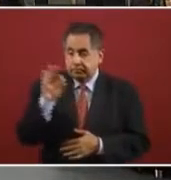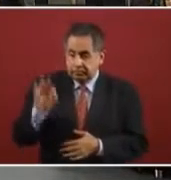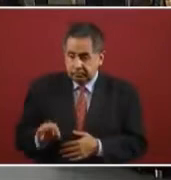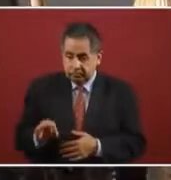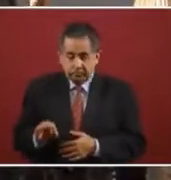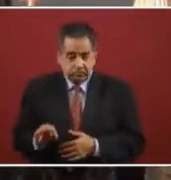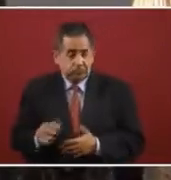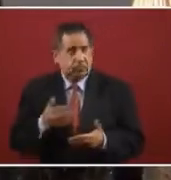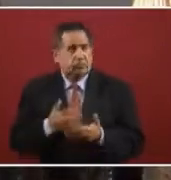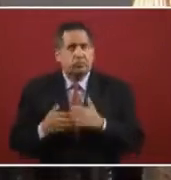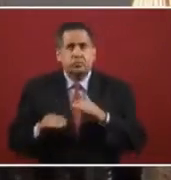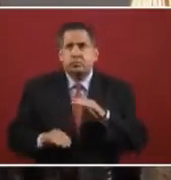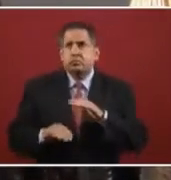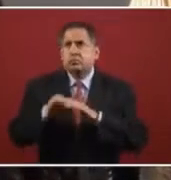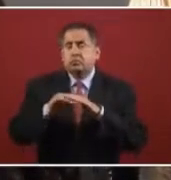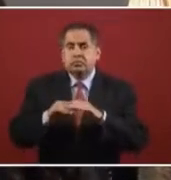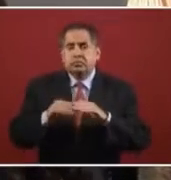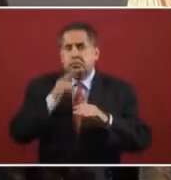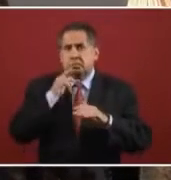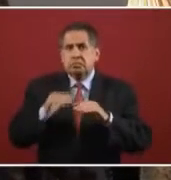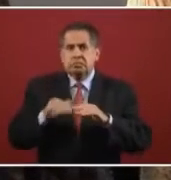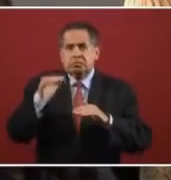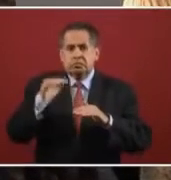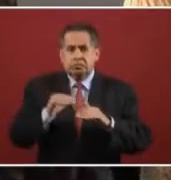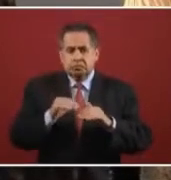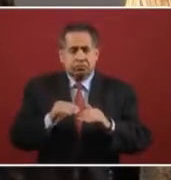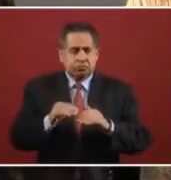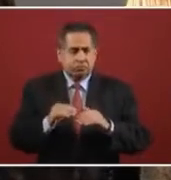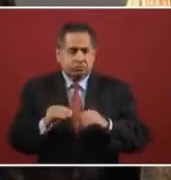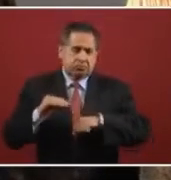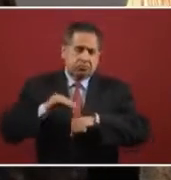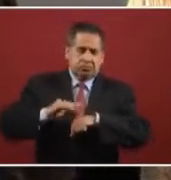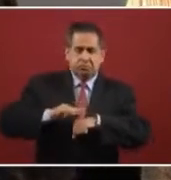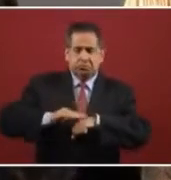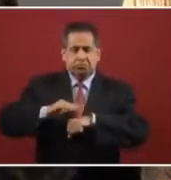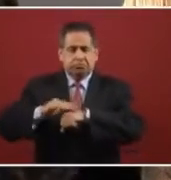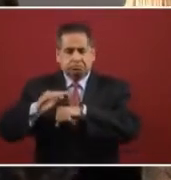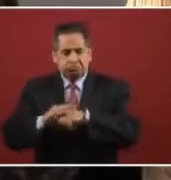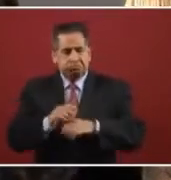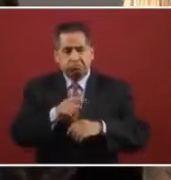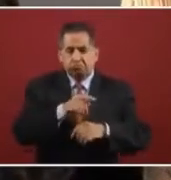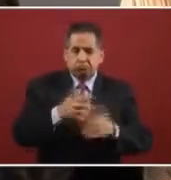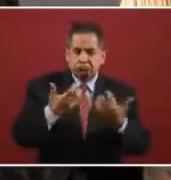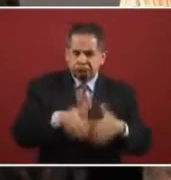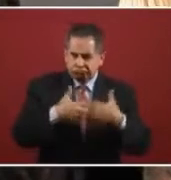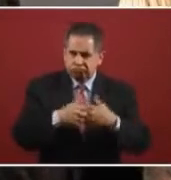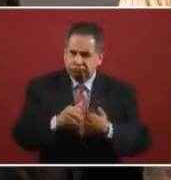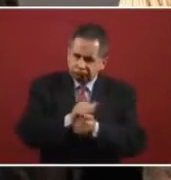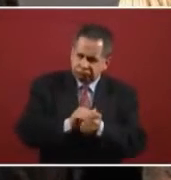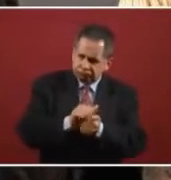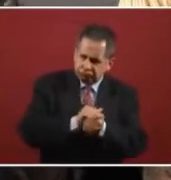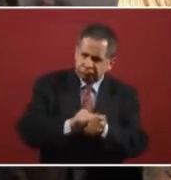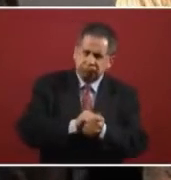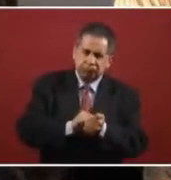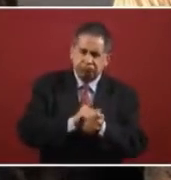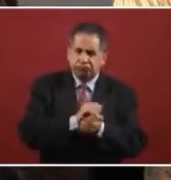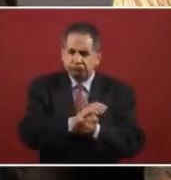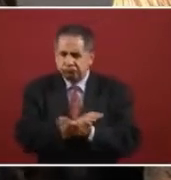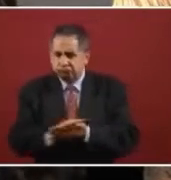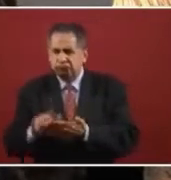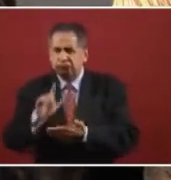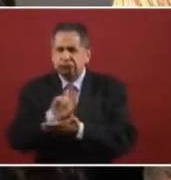30% of their capacity, and now they've been increasing to their capacity of